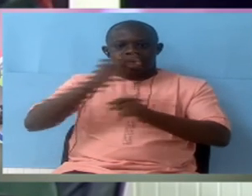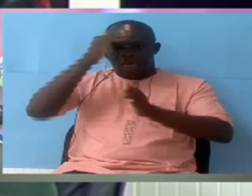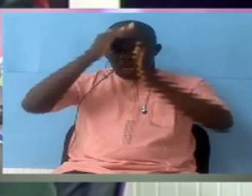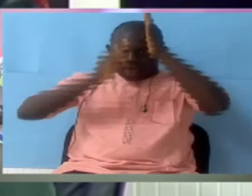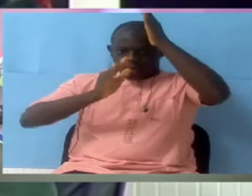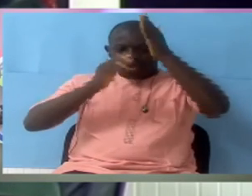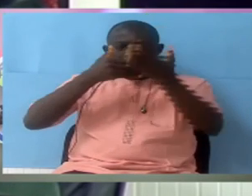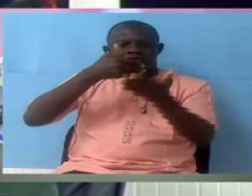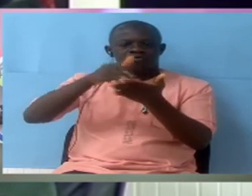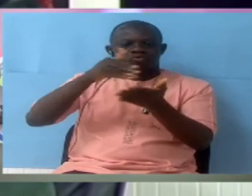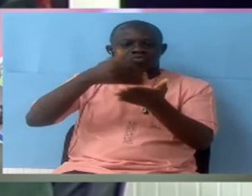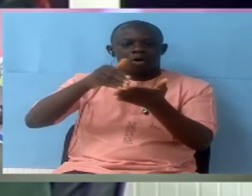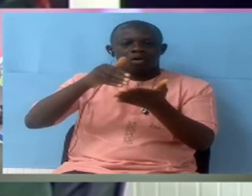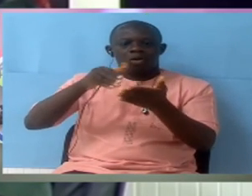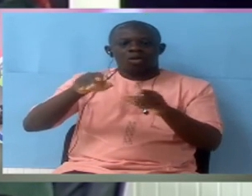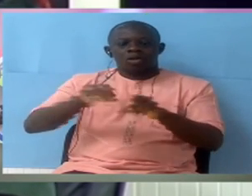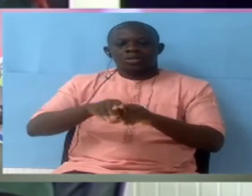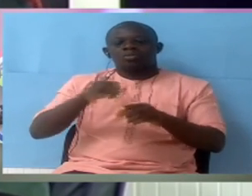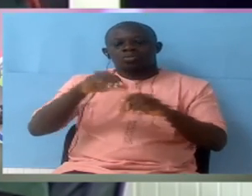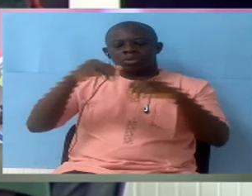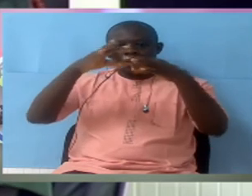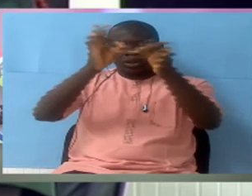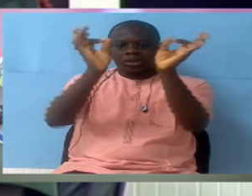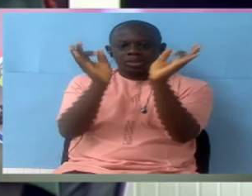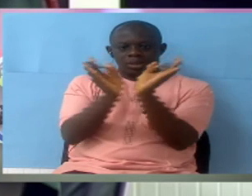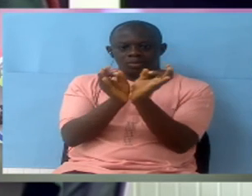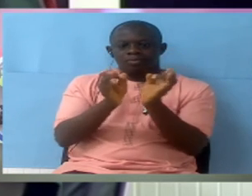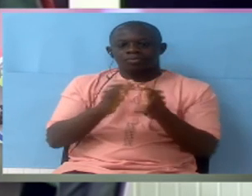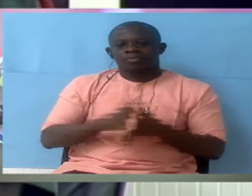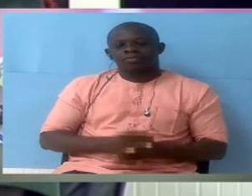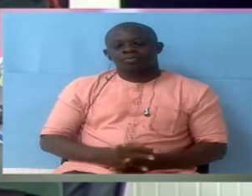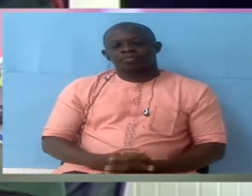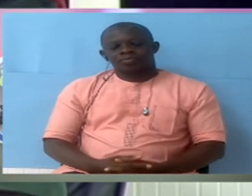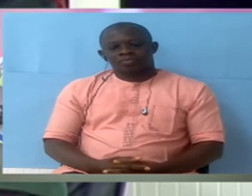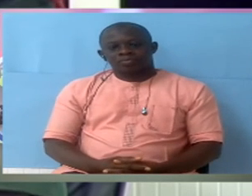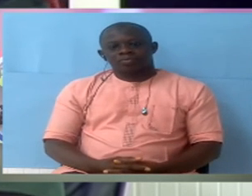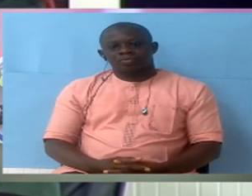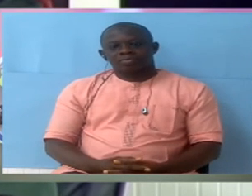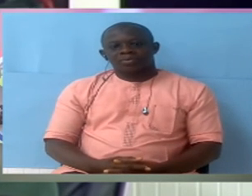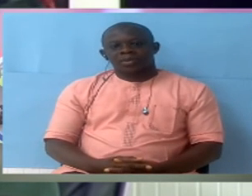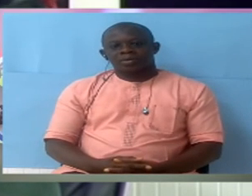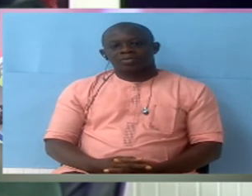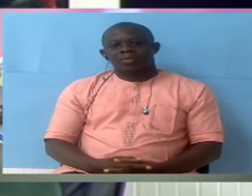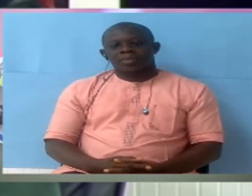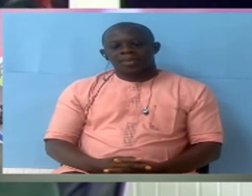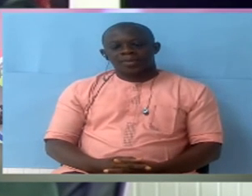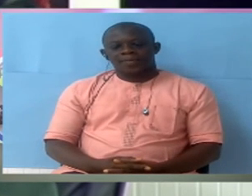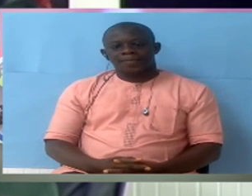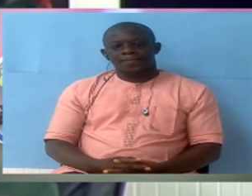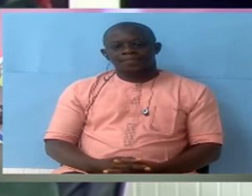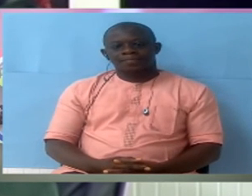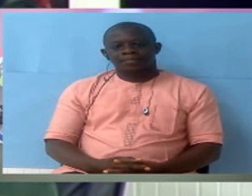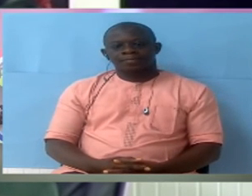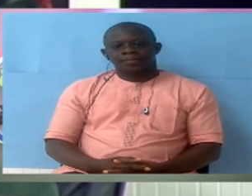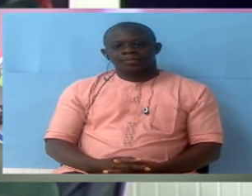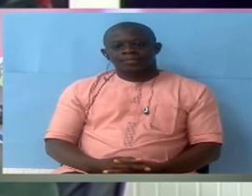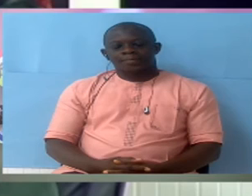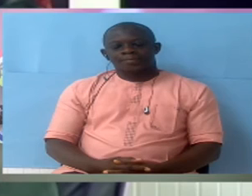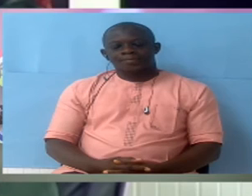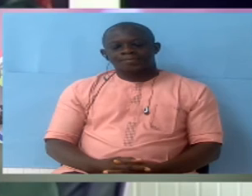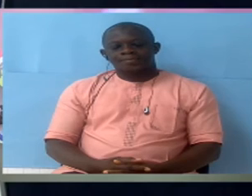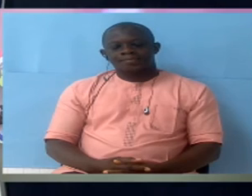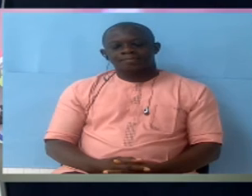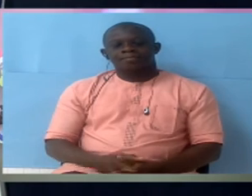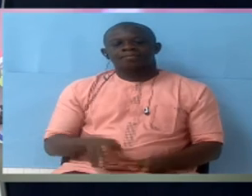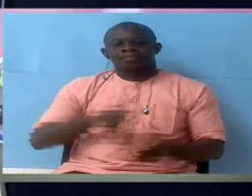Fajara Barracks be paré tamen ma may ki nga xamné ma yoré won biri copar gi ci football club bi soldari fofu.